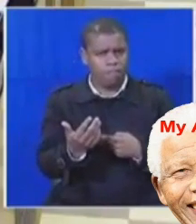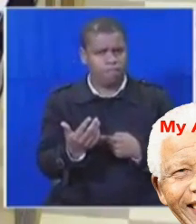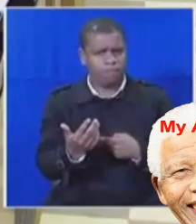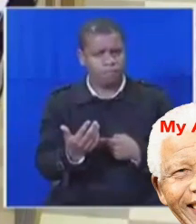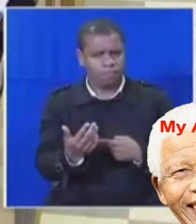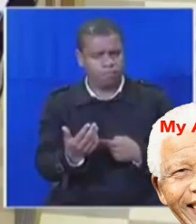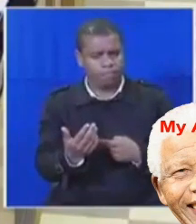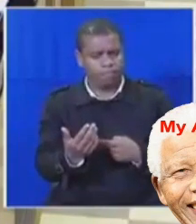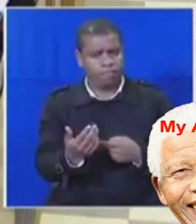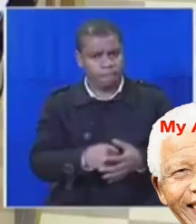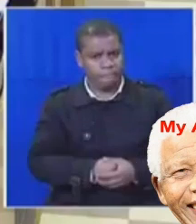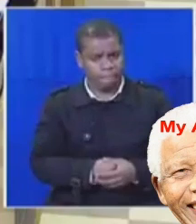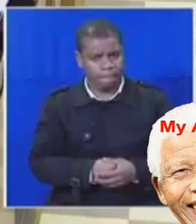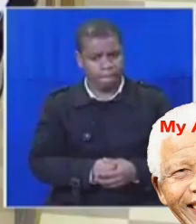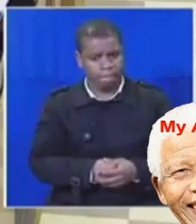Madam Chair,